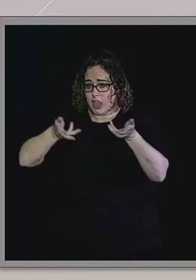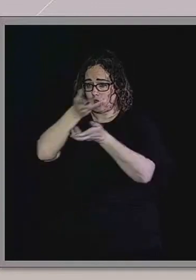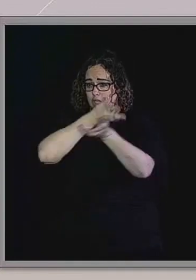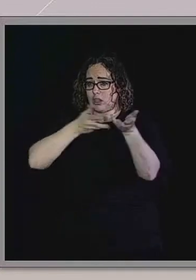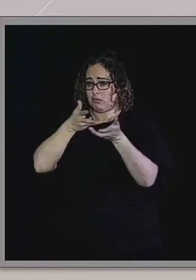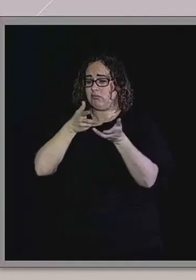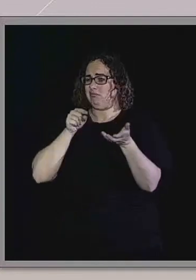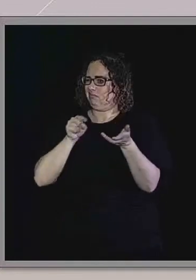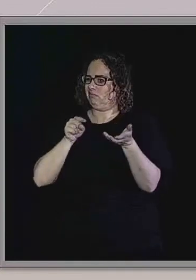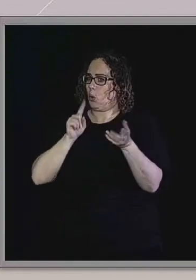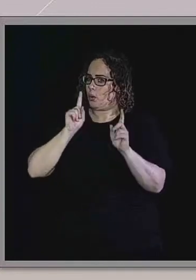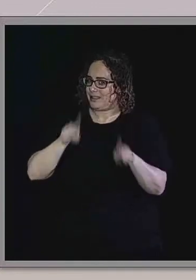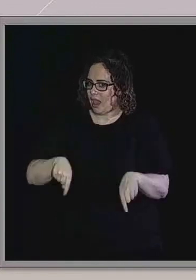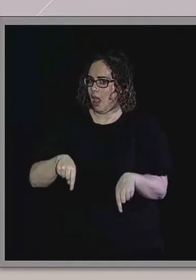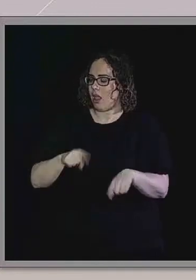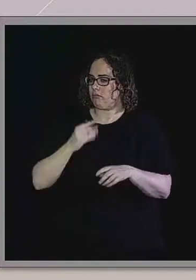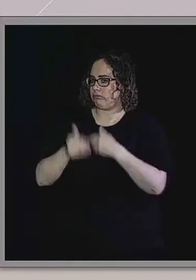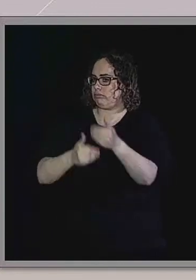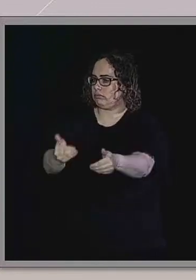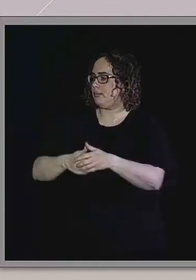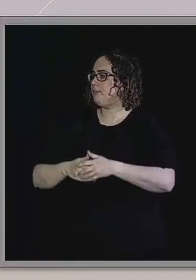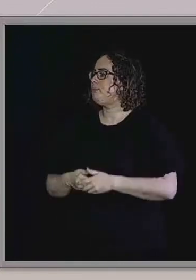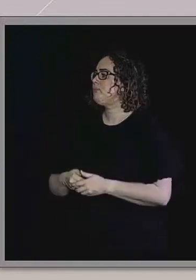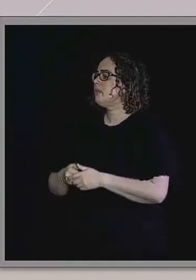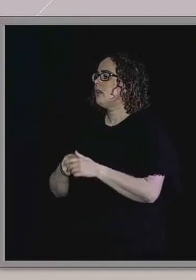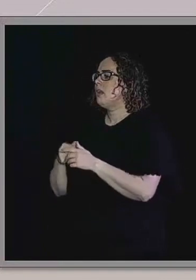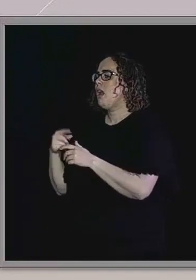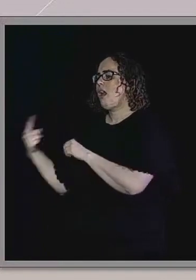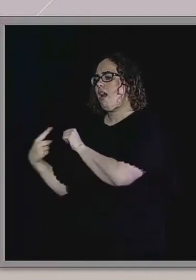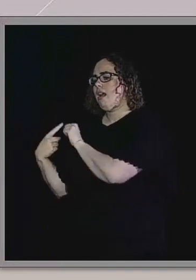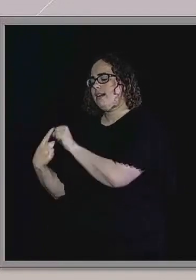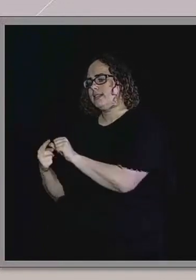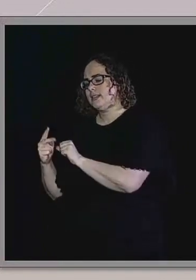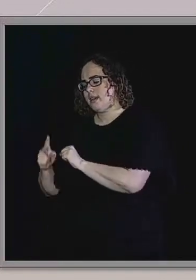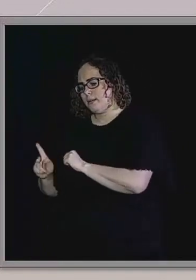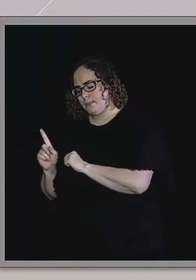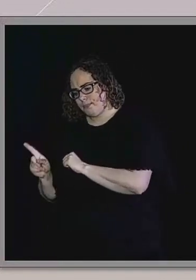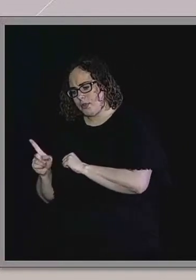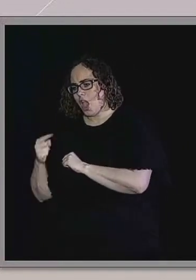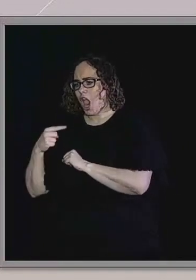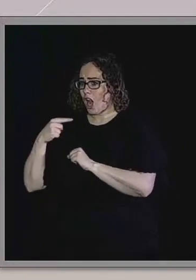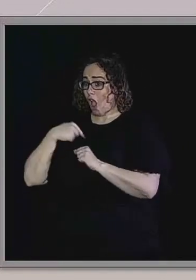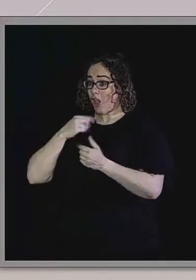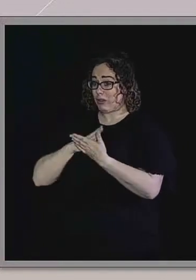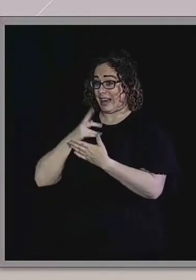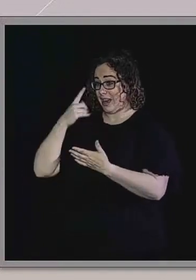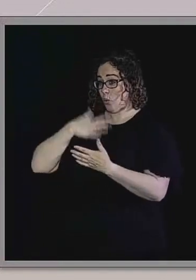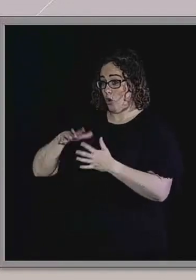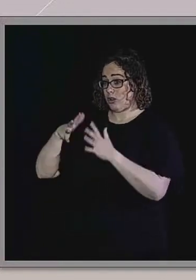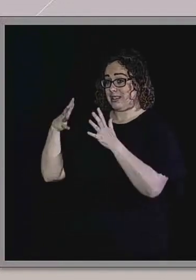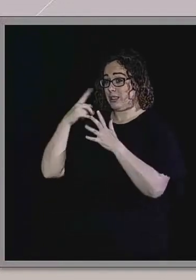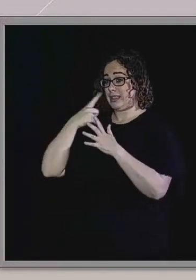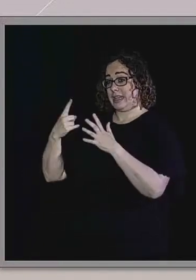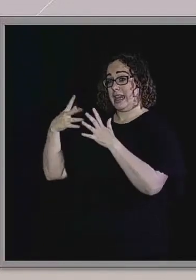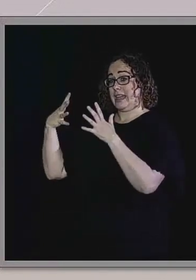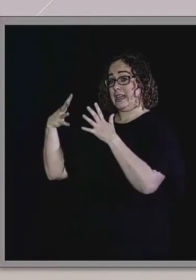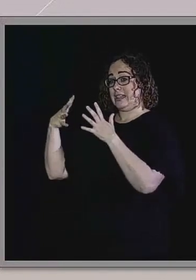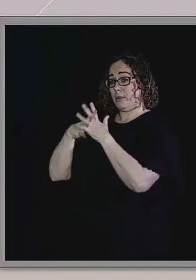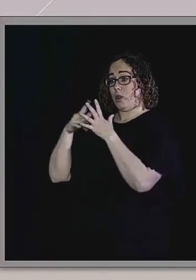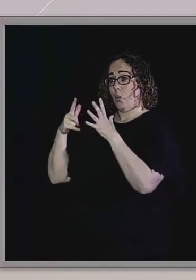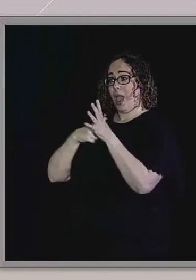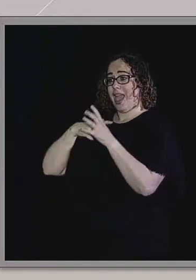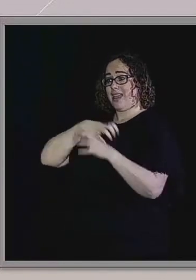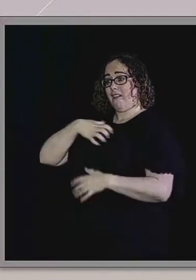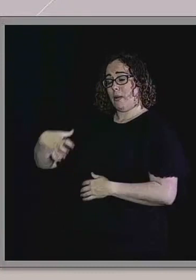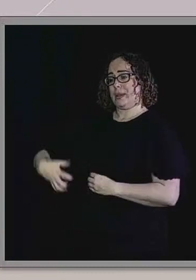executives. And I have a different view to that. I think the regulator should be the state government. We have a Minister for Aboriginal Affairs. I think